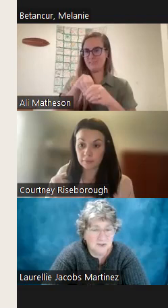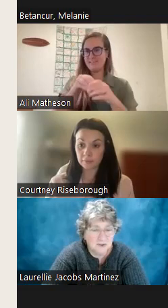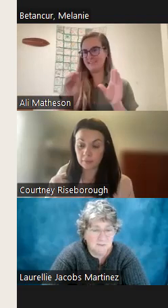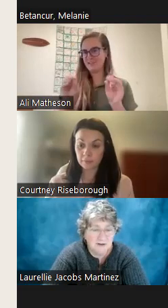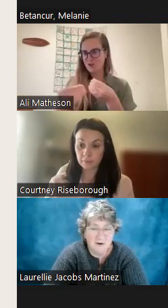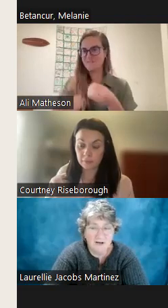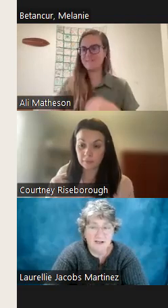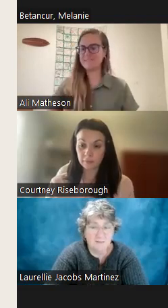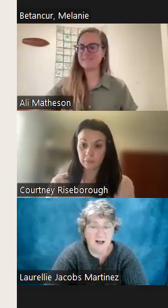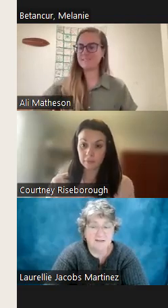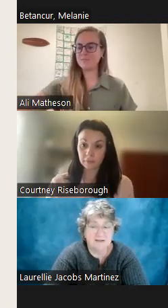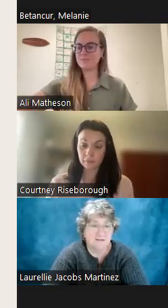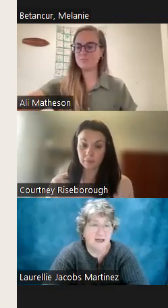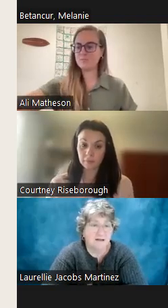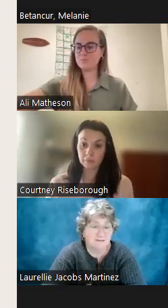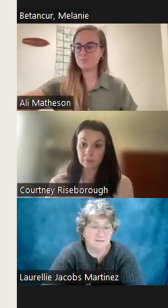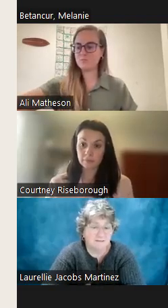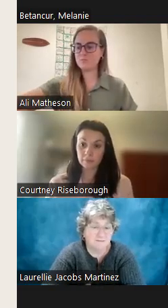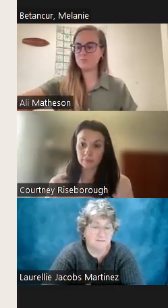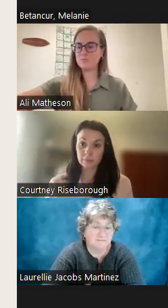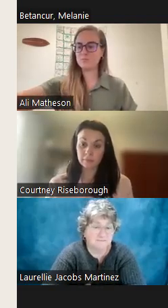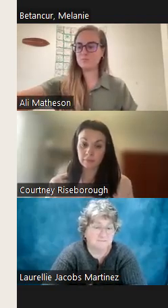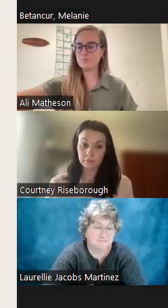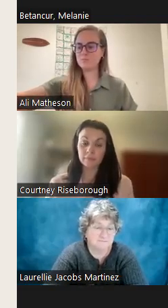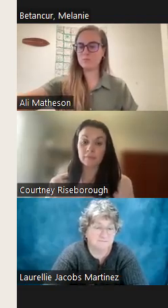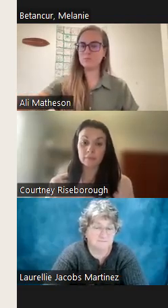And there should be a very clear policy for that.